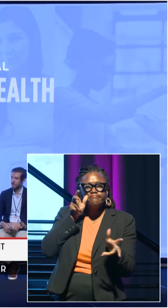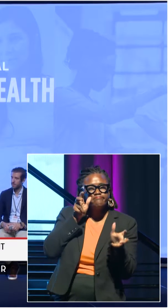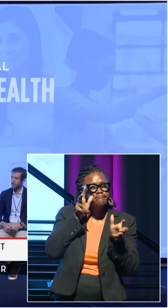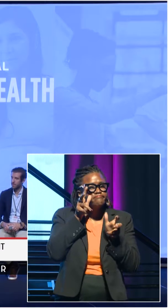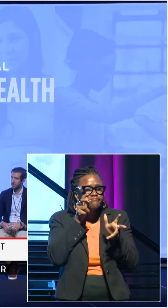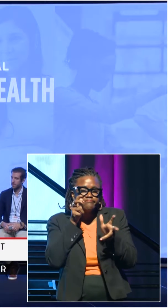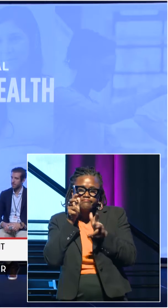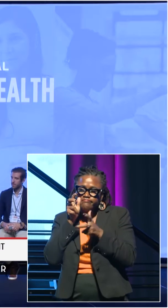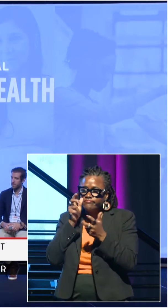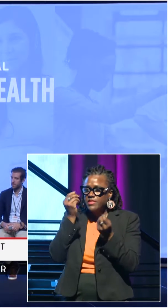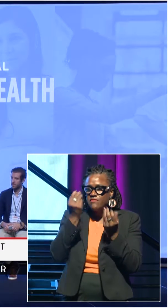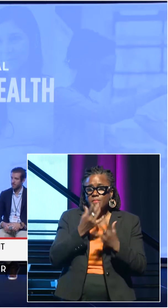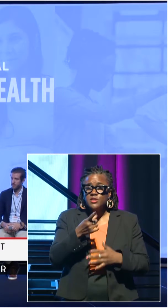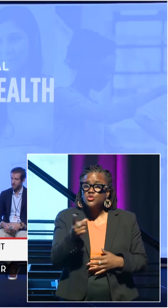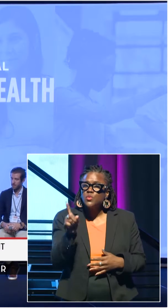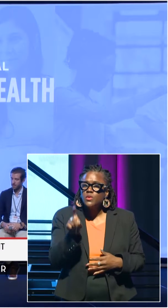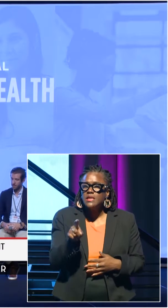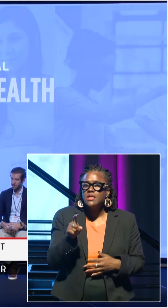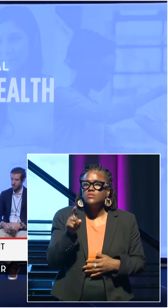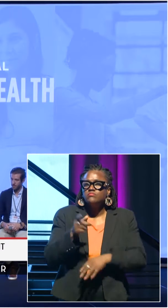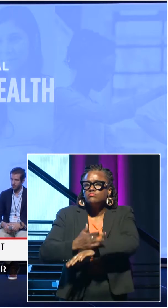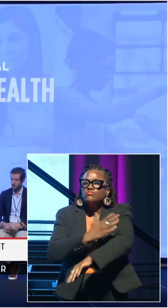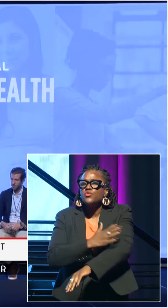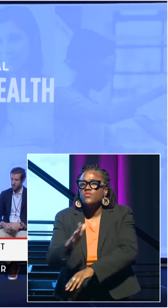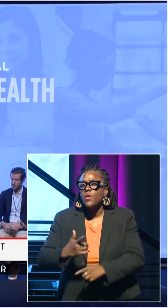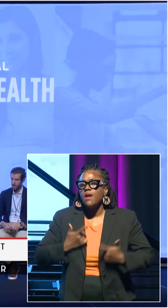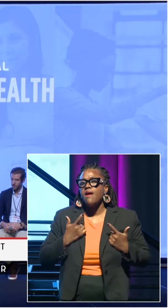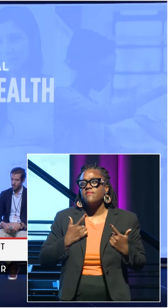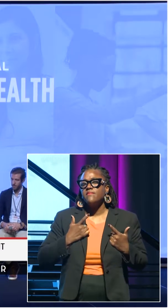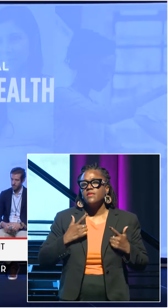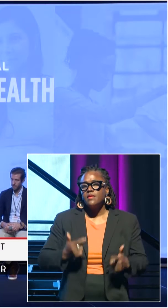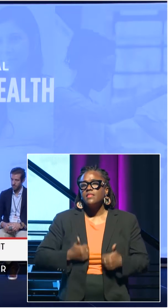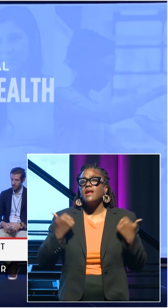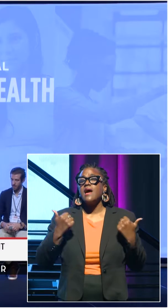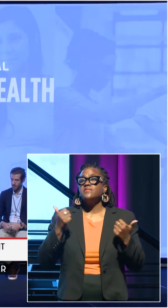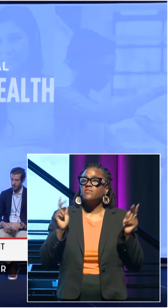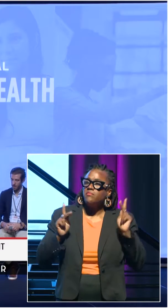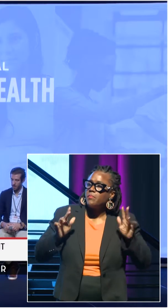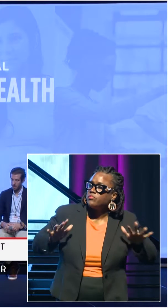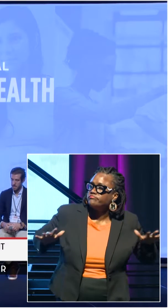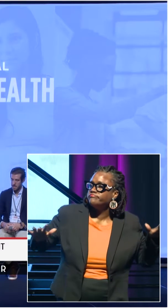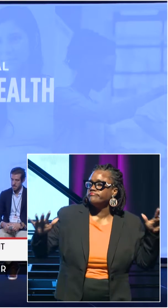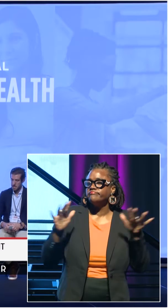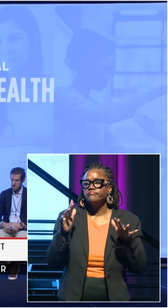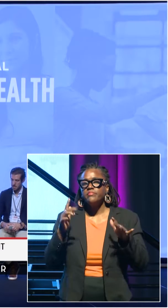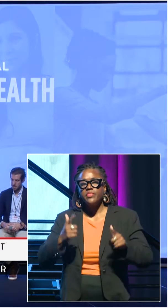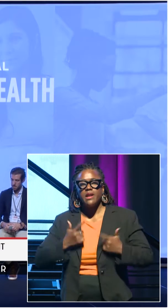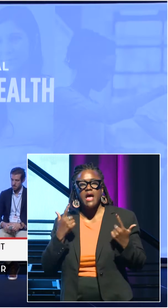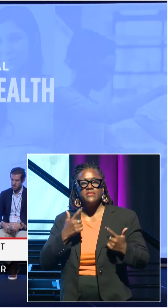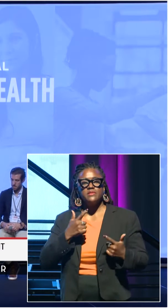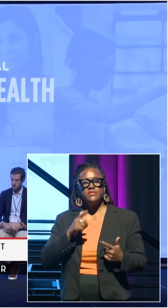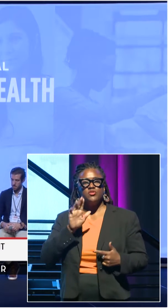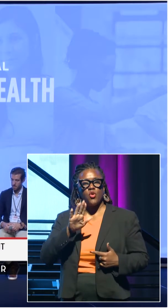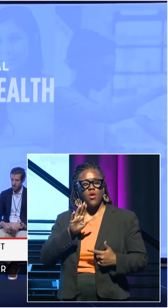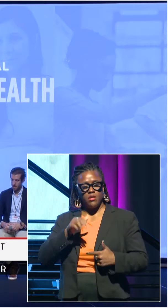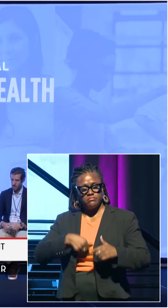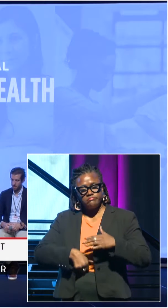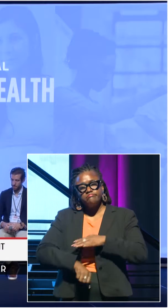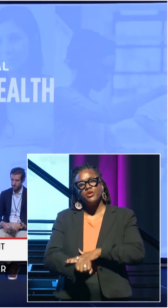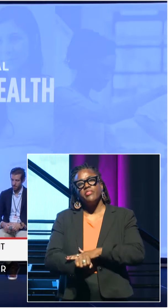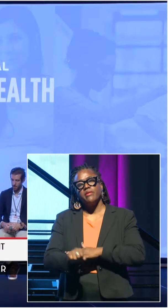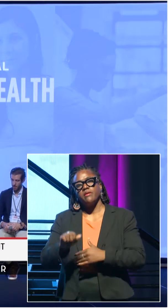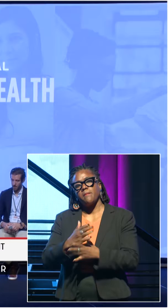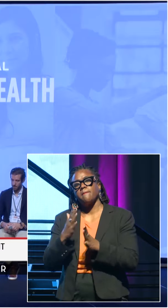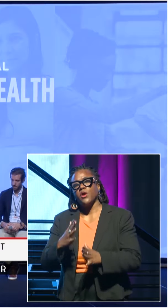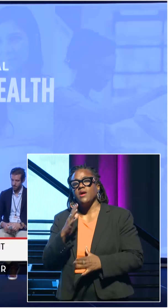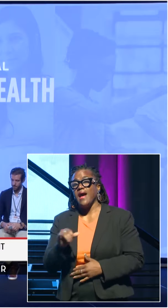that you need to make your lives better, the lives of people around you better, the lives of birthing partners better, and then